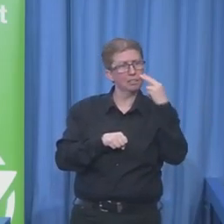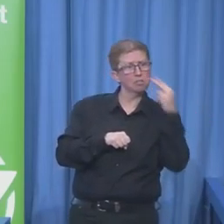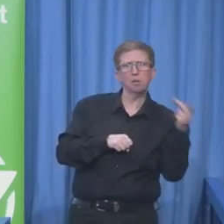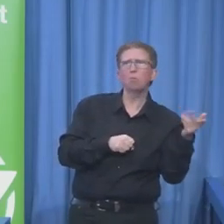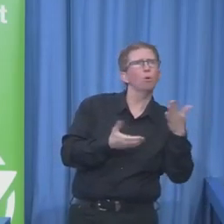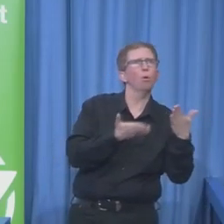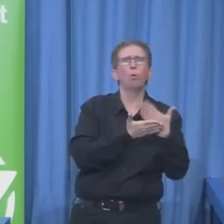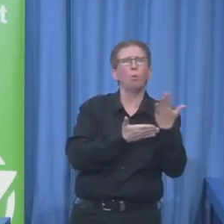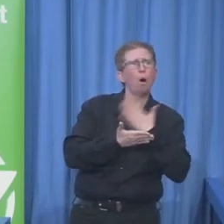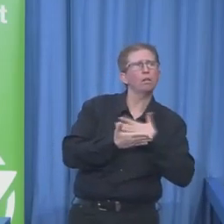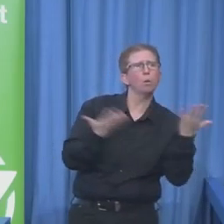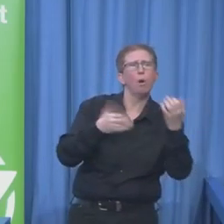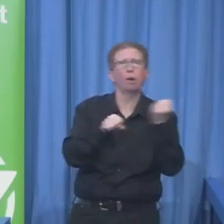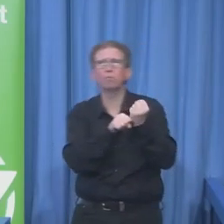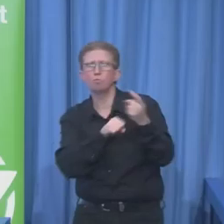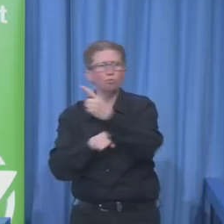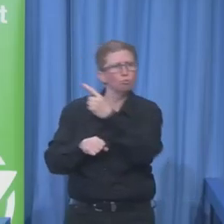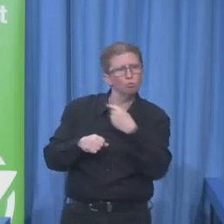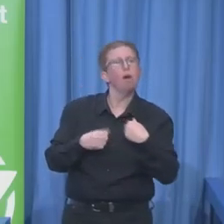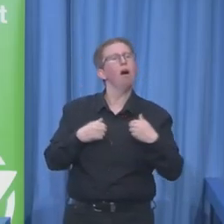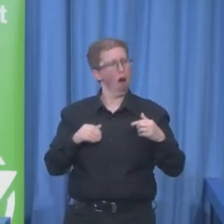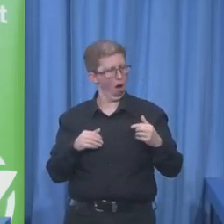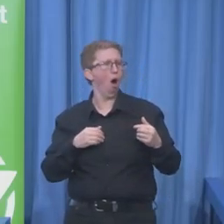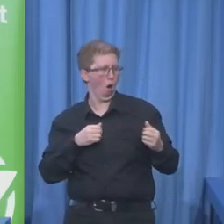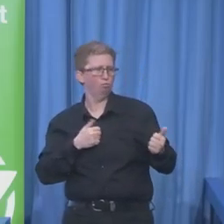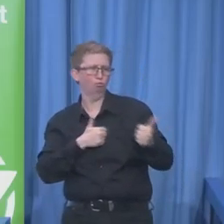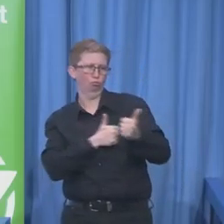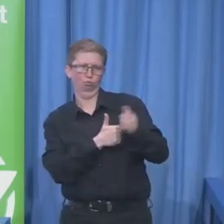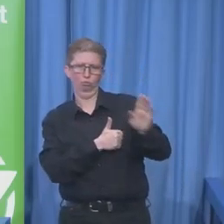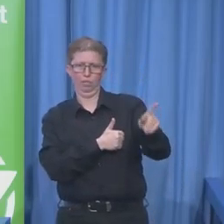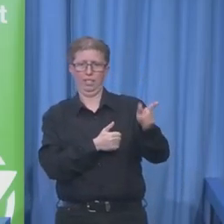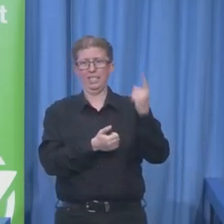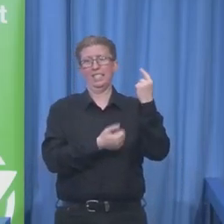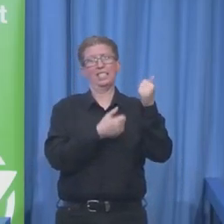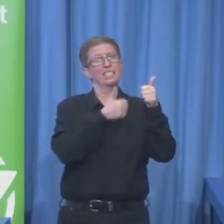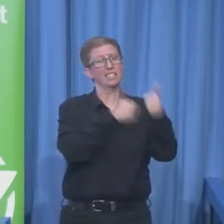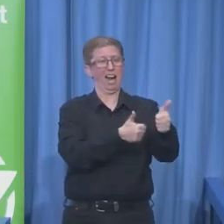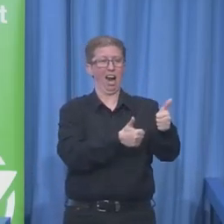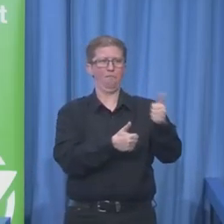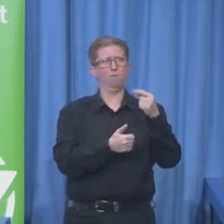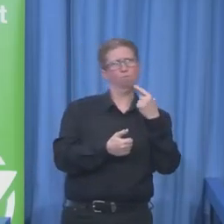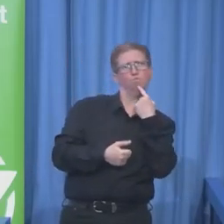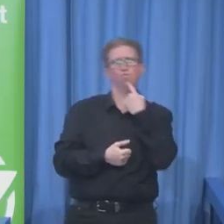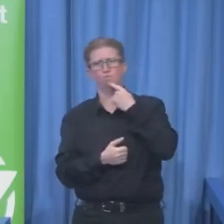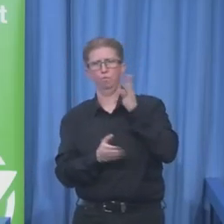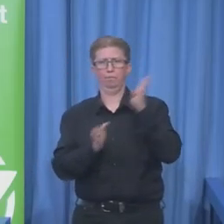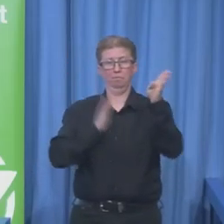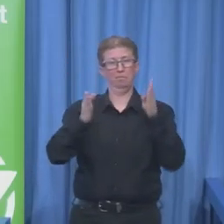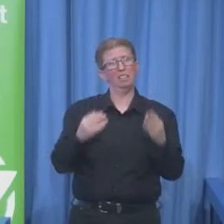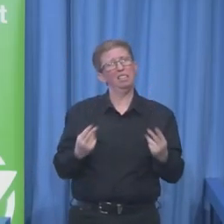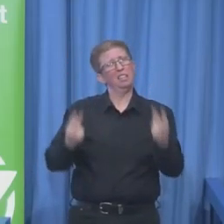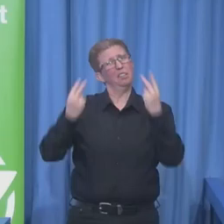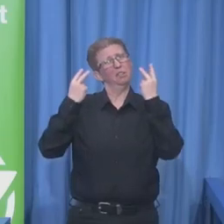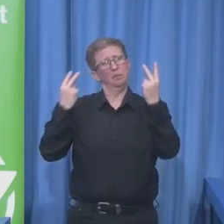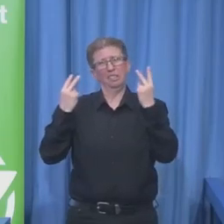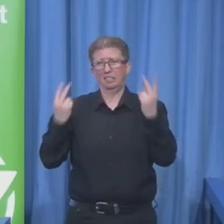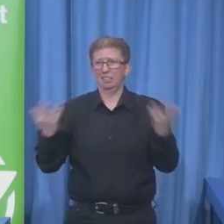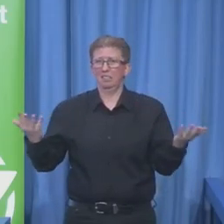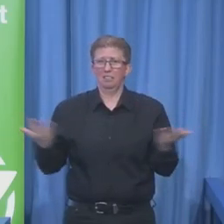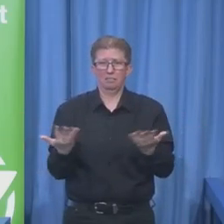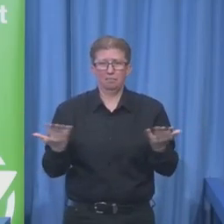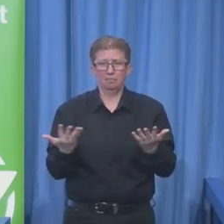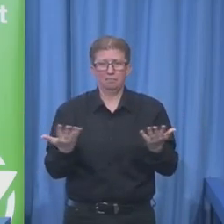step for people who have been working in segregated services for a long time and for whom this direct step into